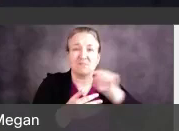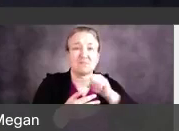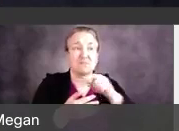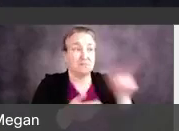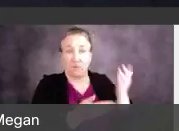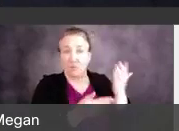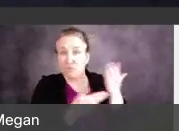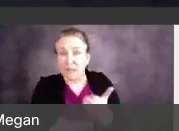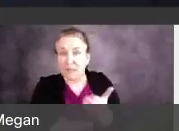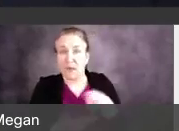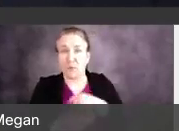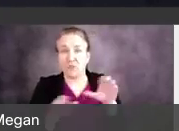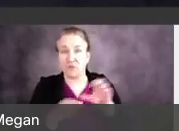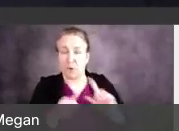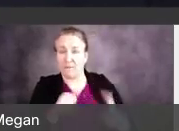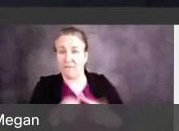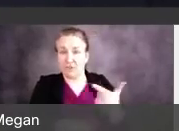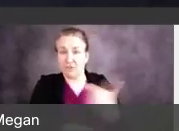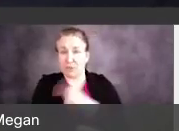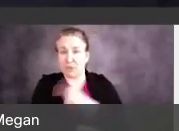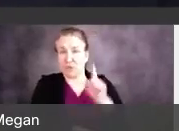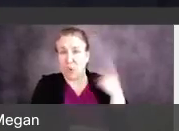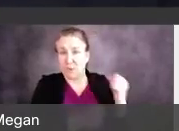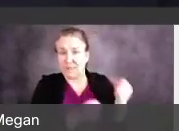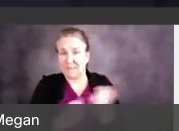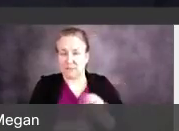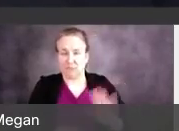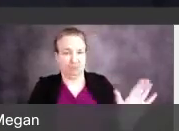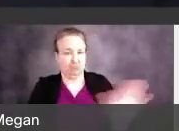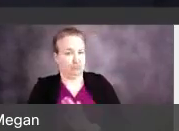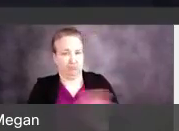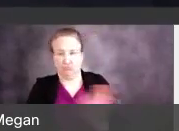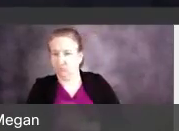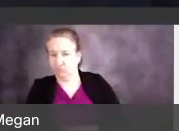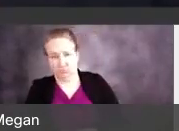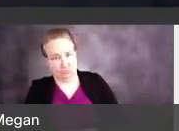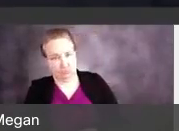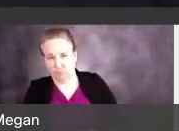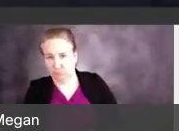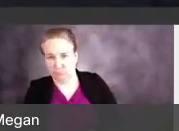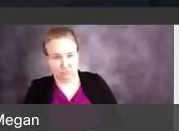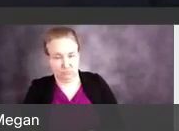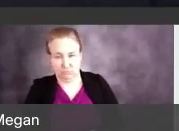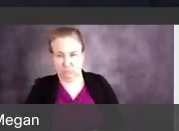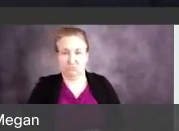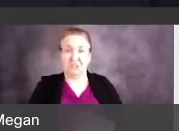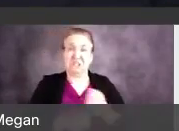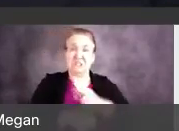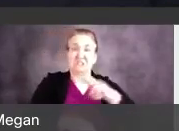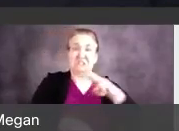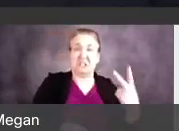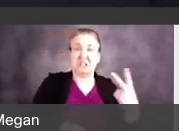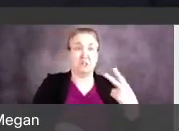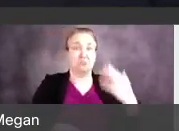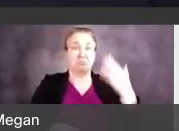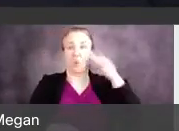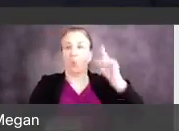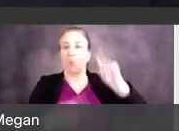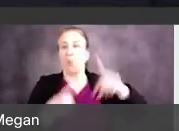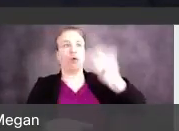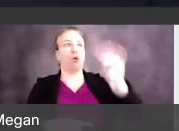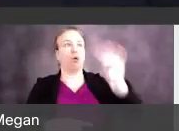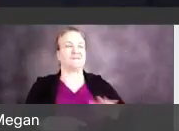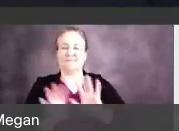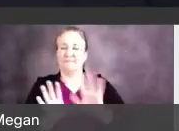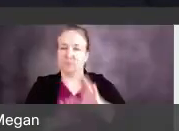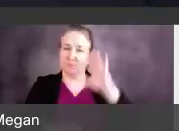we do a first dose only strategy with an uncertain time to receiving that second dose. The first doses